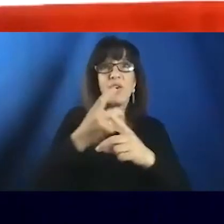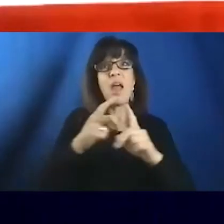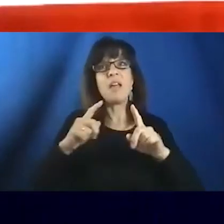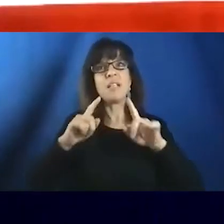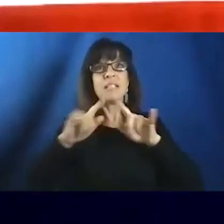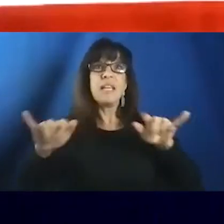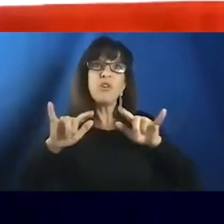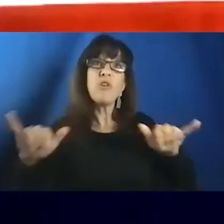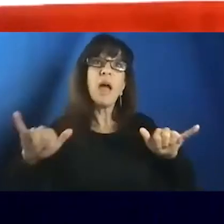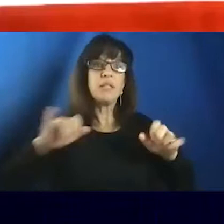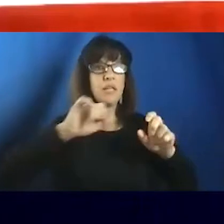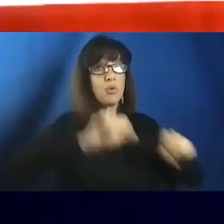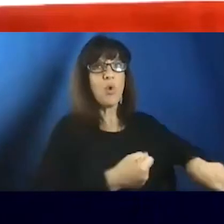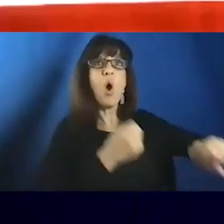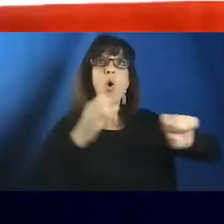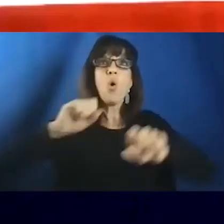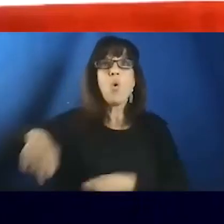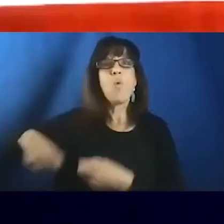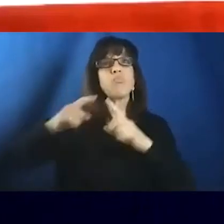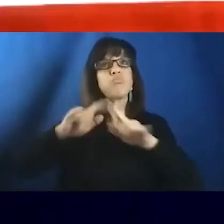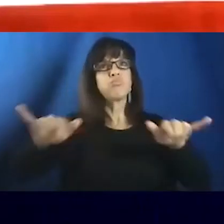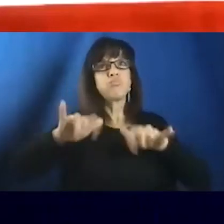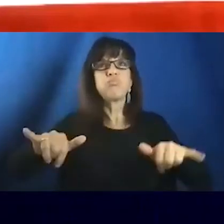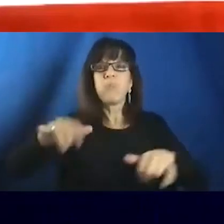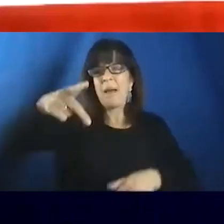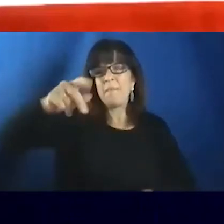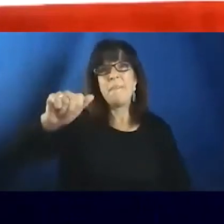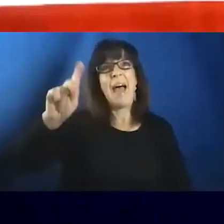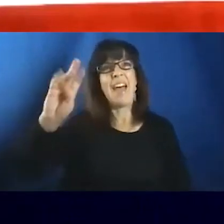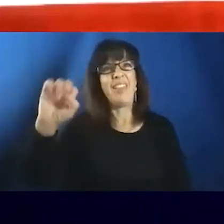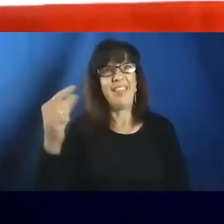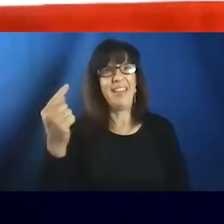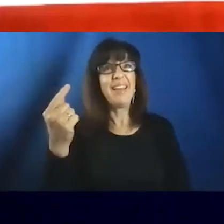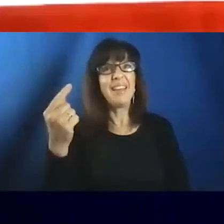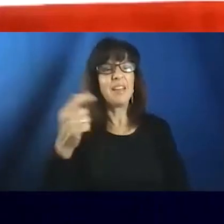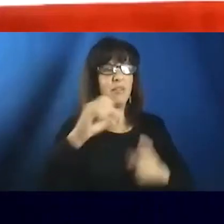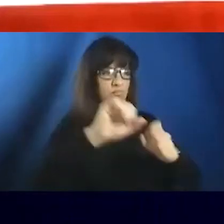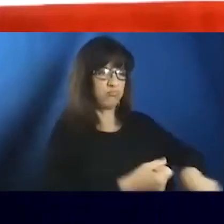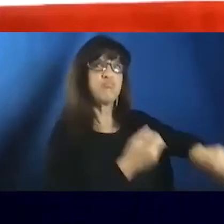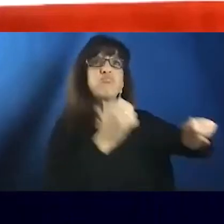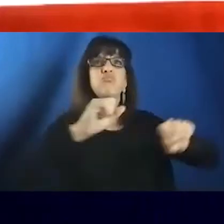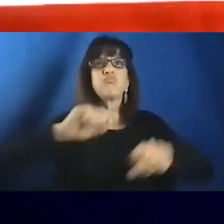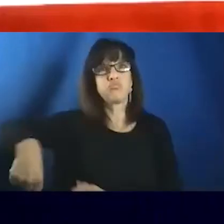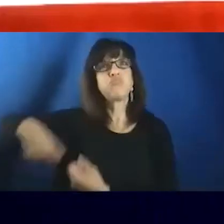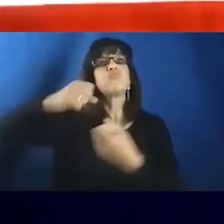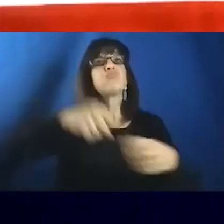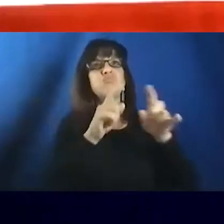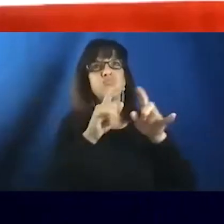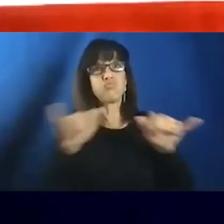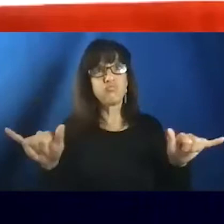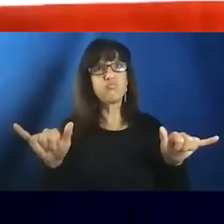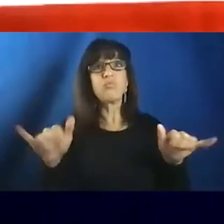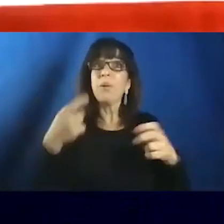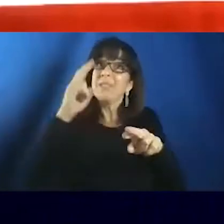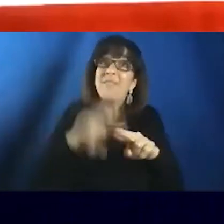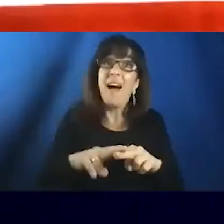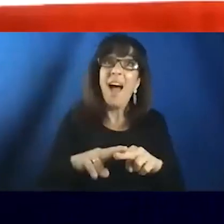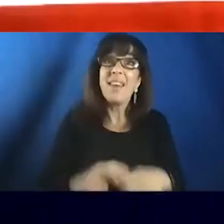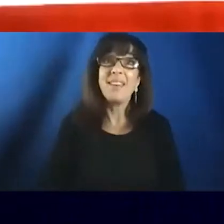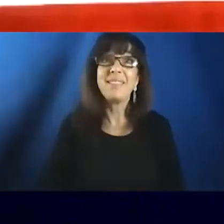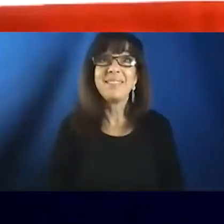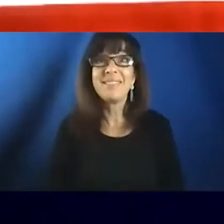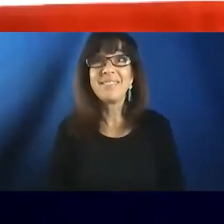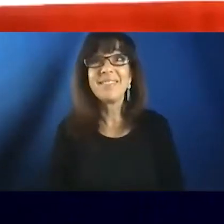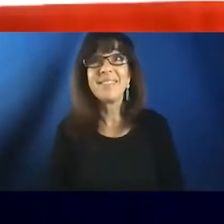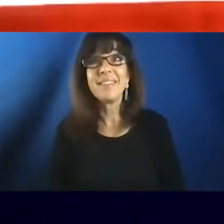synchronizing, rowing or paddling and stuff like that, and it was pretty fun. It's